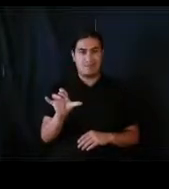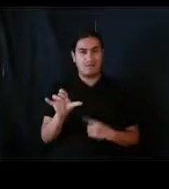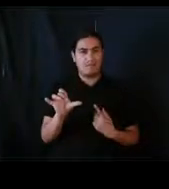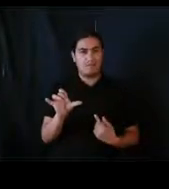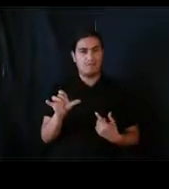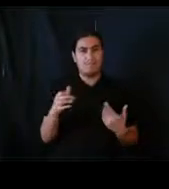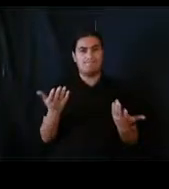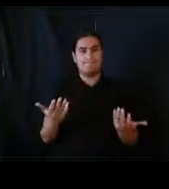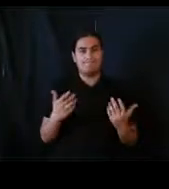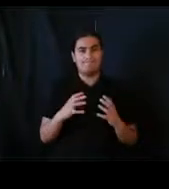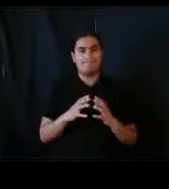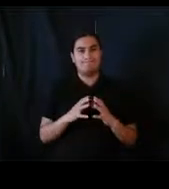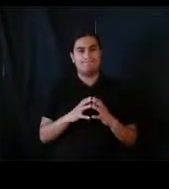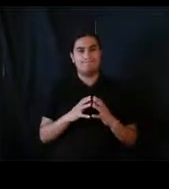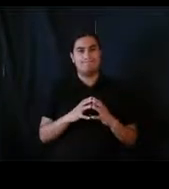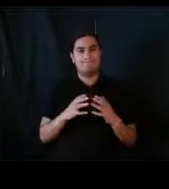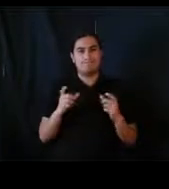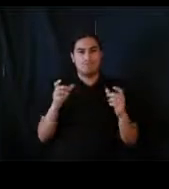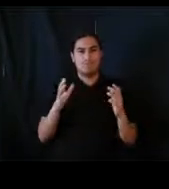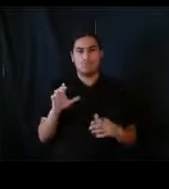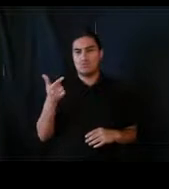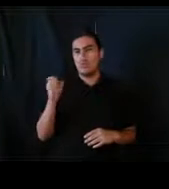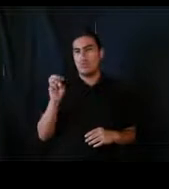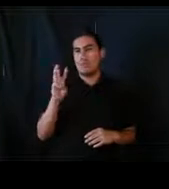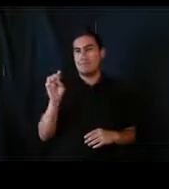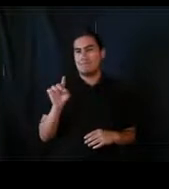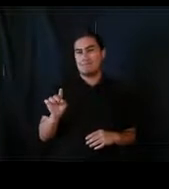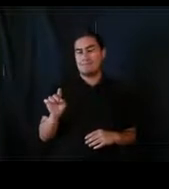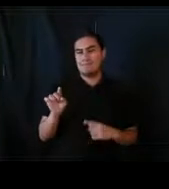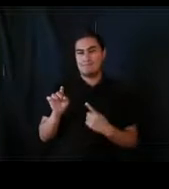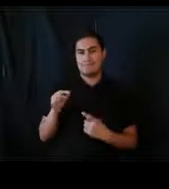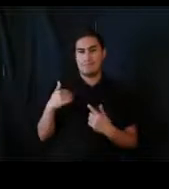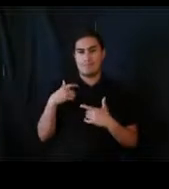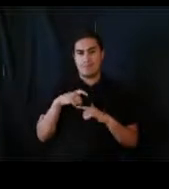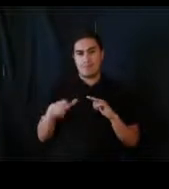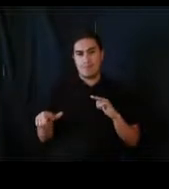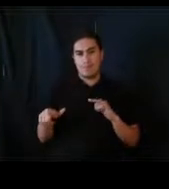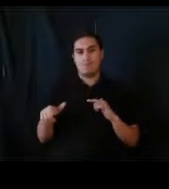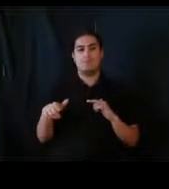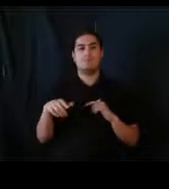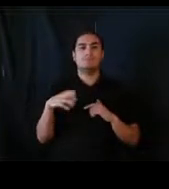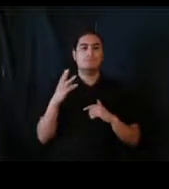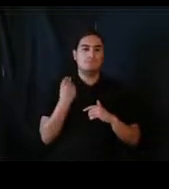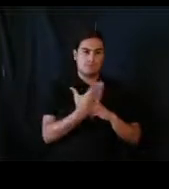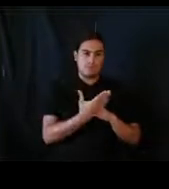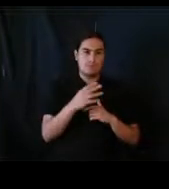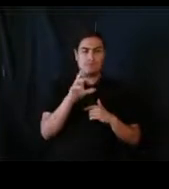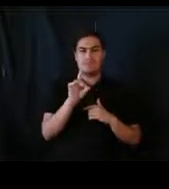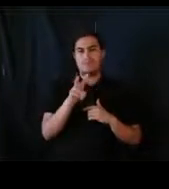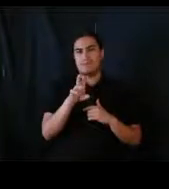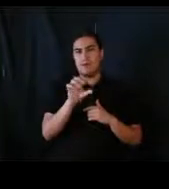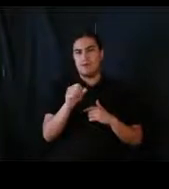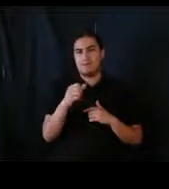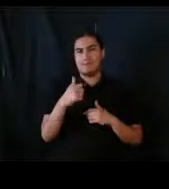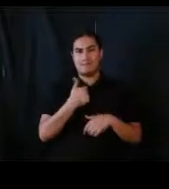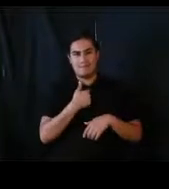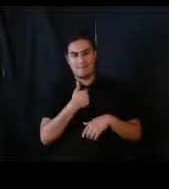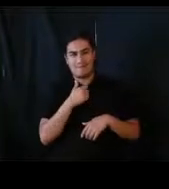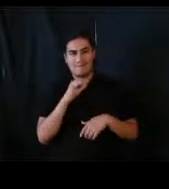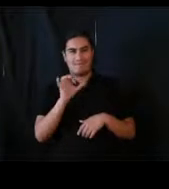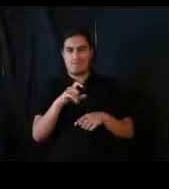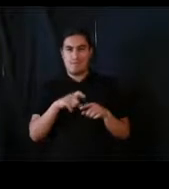uh district director gomez uh made a phone call to director tavares and and and myself and it's it's that phone